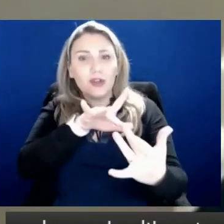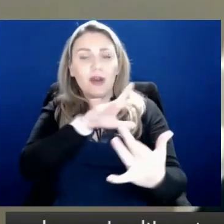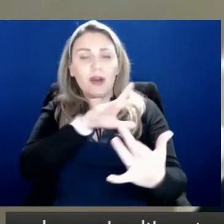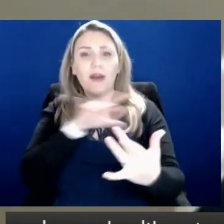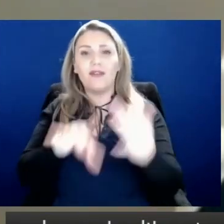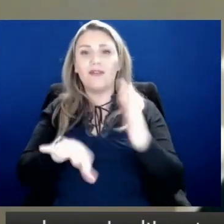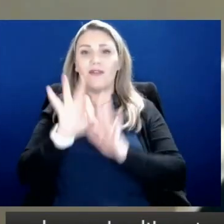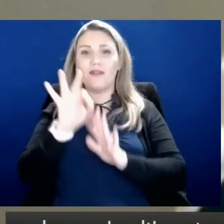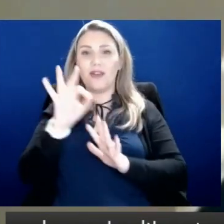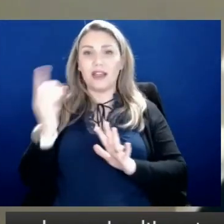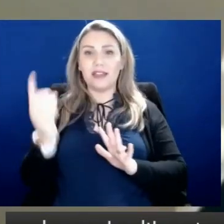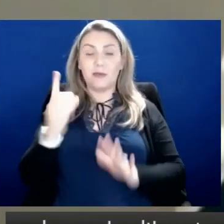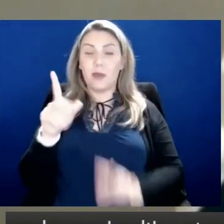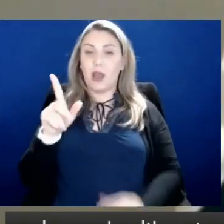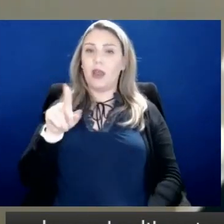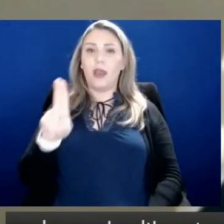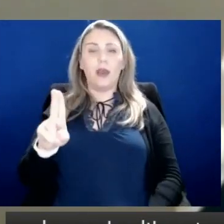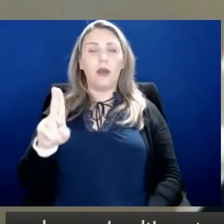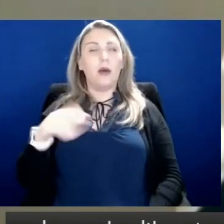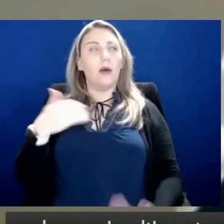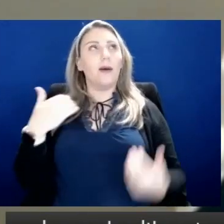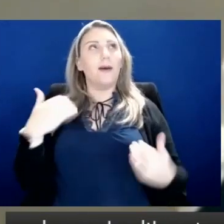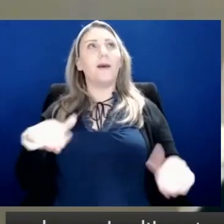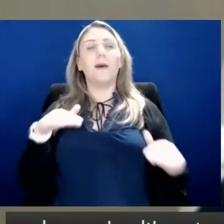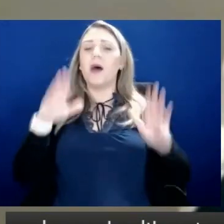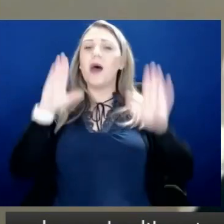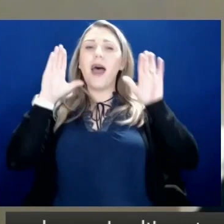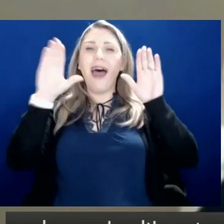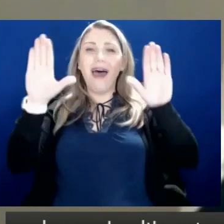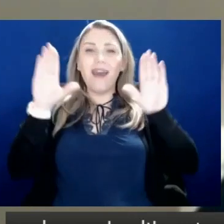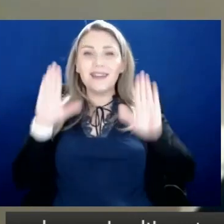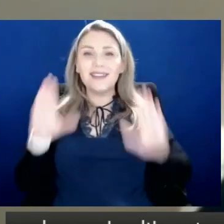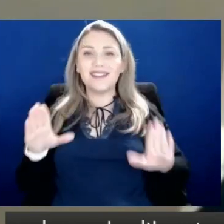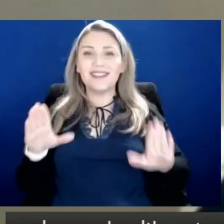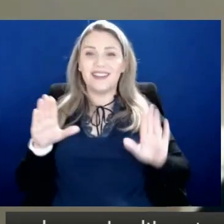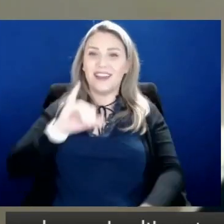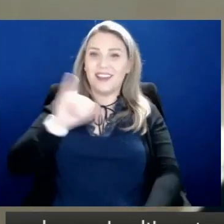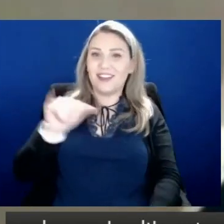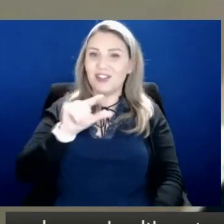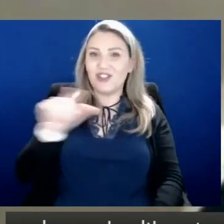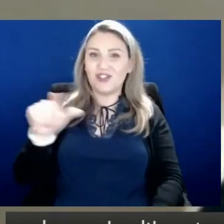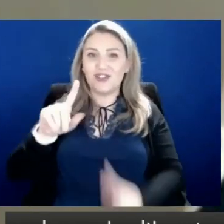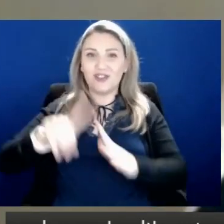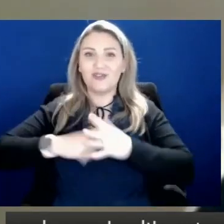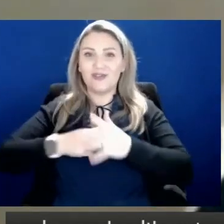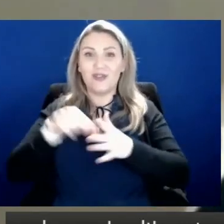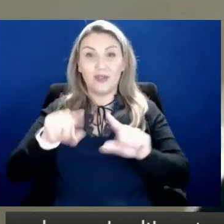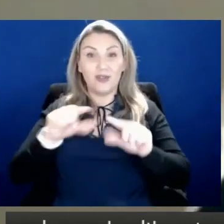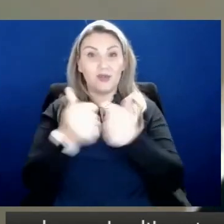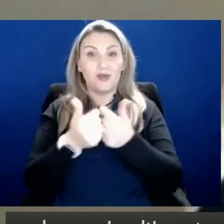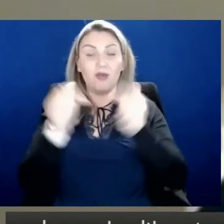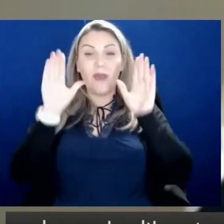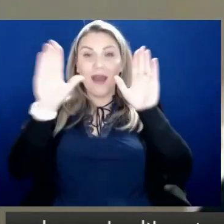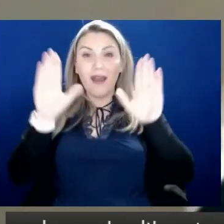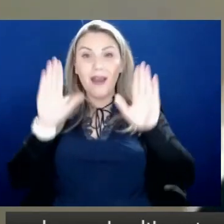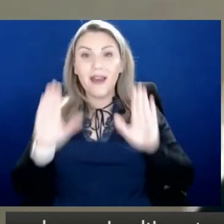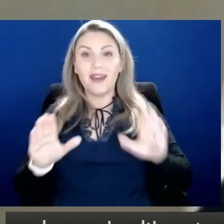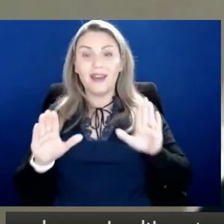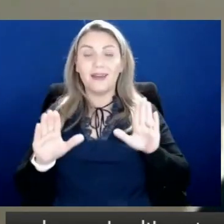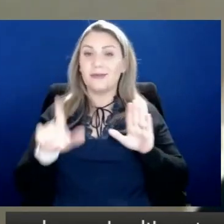mean, KU has been excellent. Jill starting this group has been excellent. They need to find some support